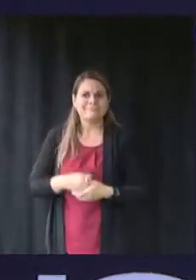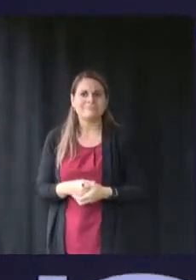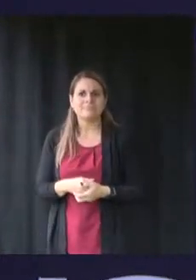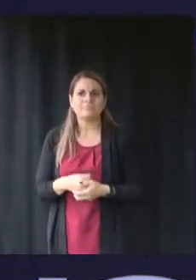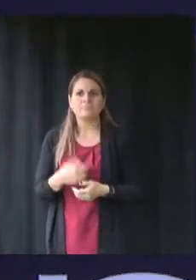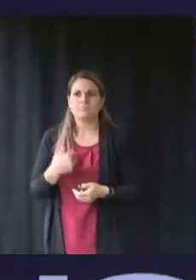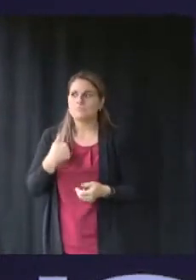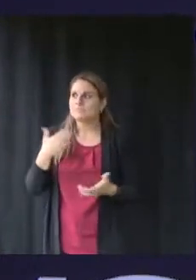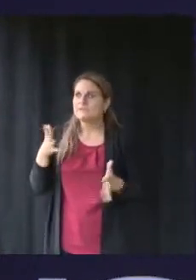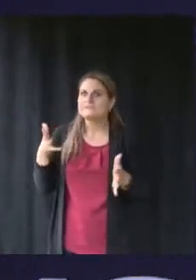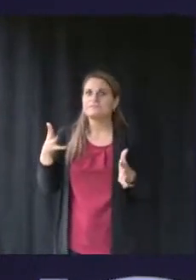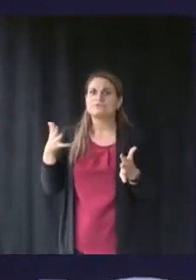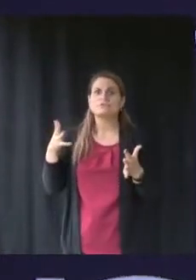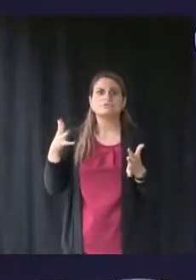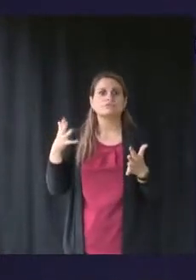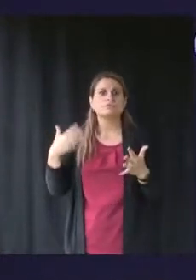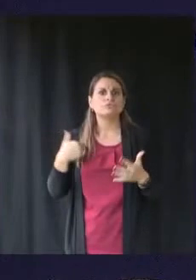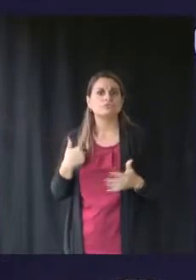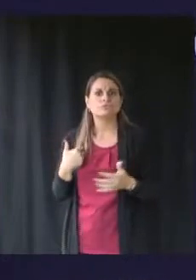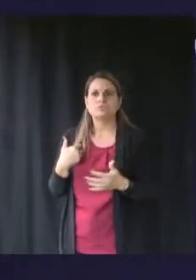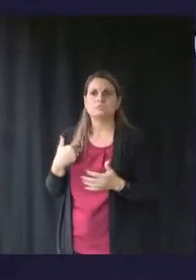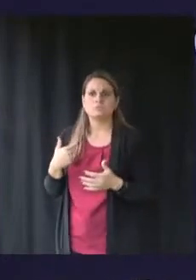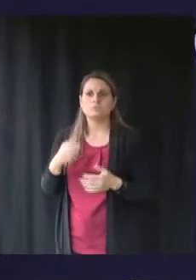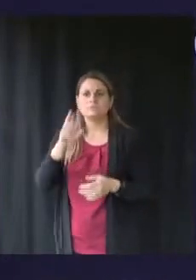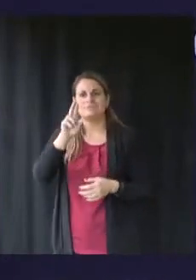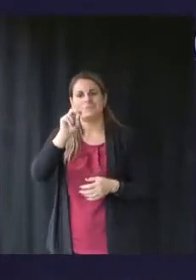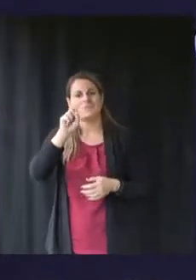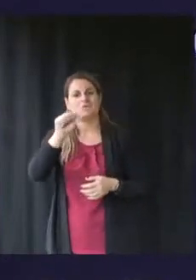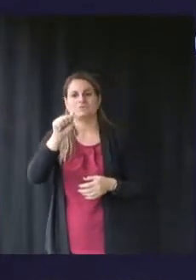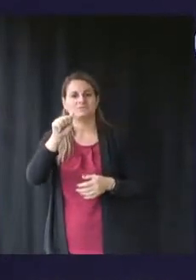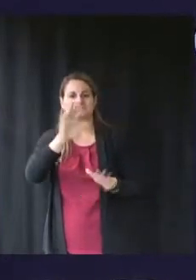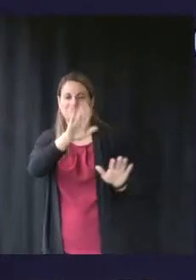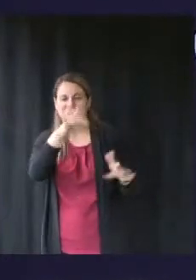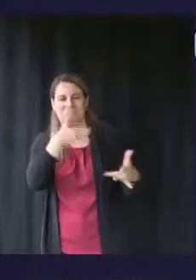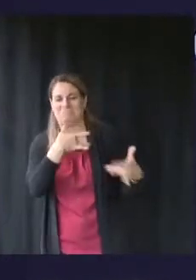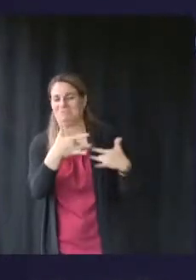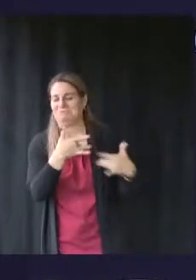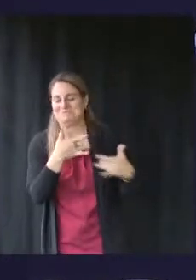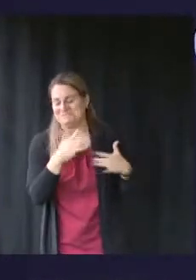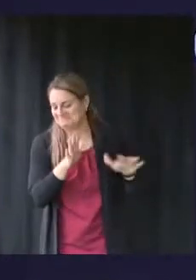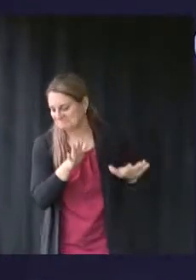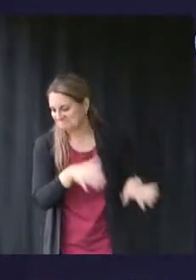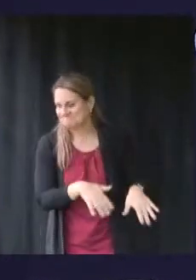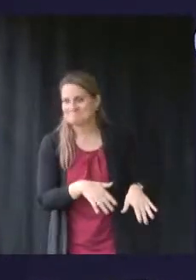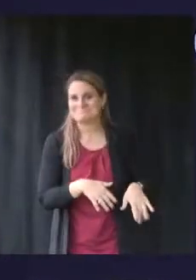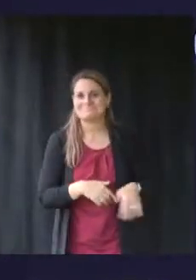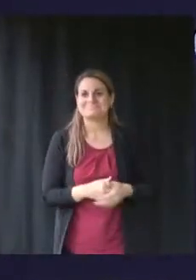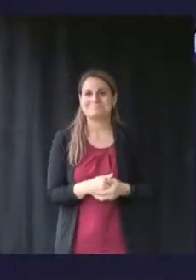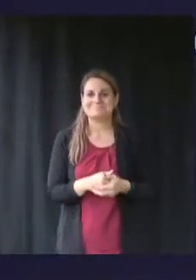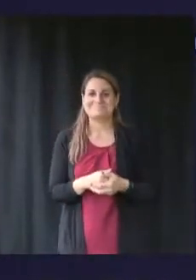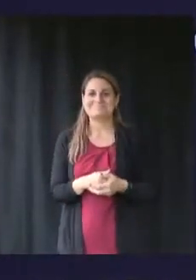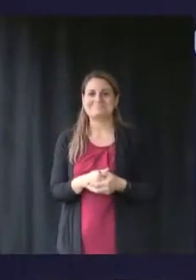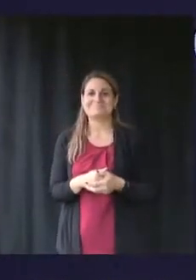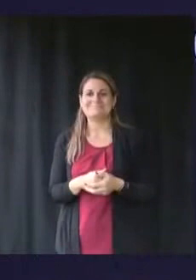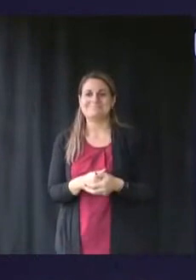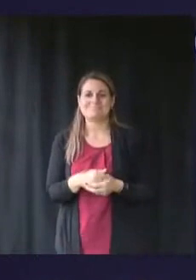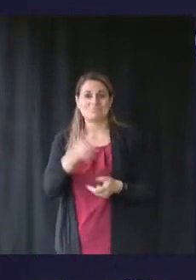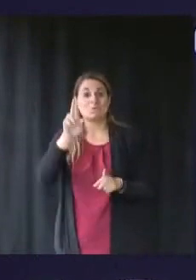said, "You have nothing to worry about. You have nothing to worry about." Talk about constituent service. Rosa, you come by it,